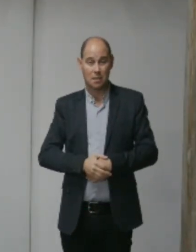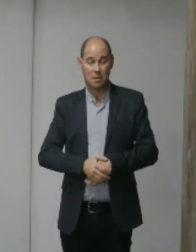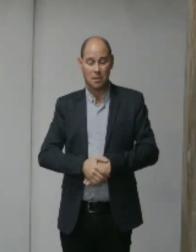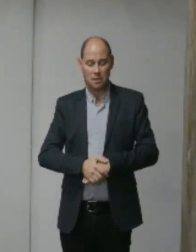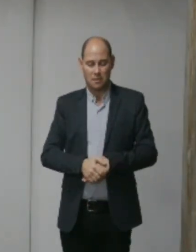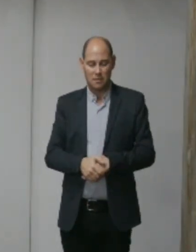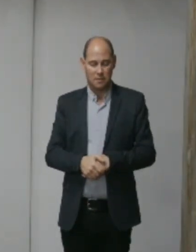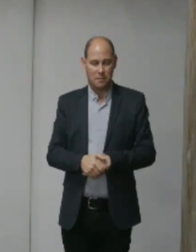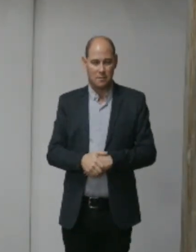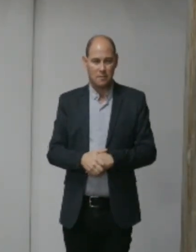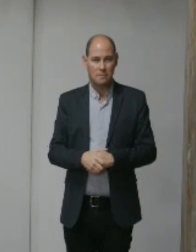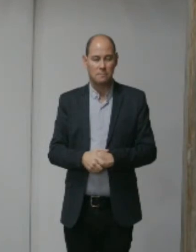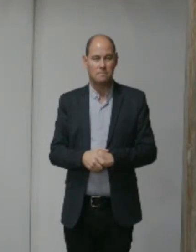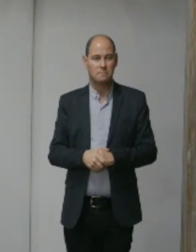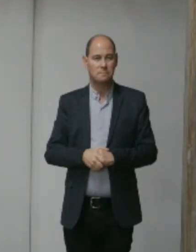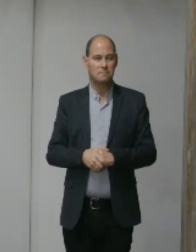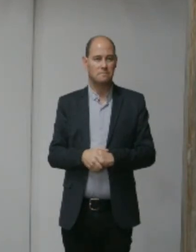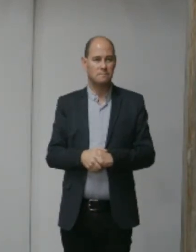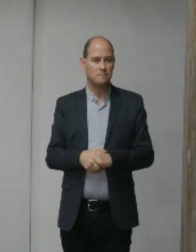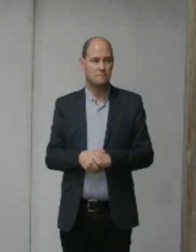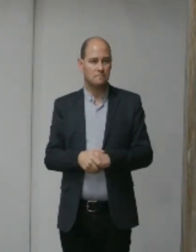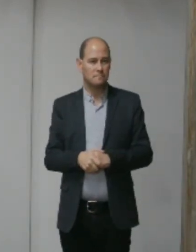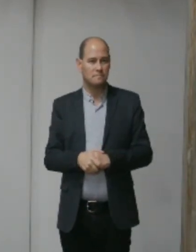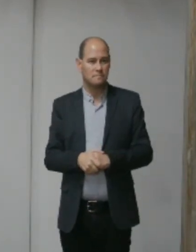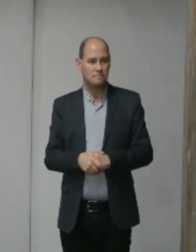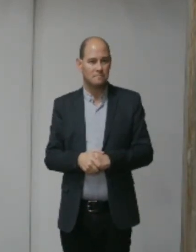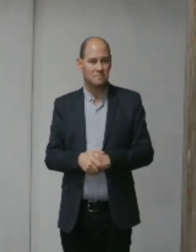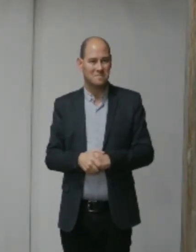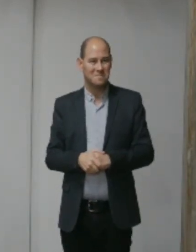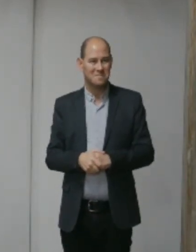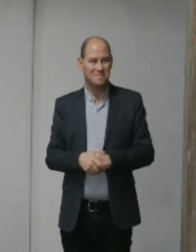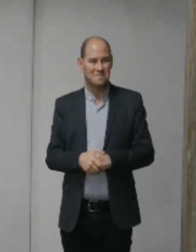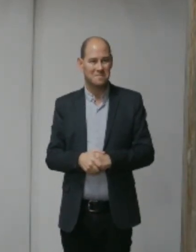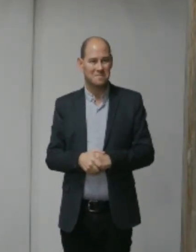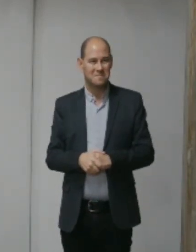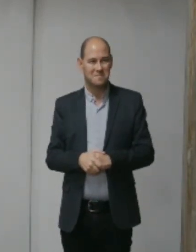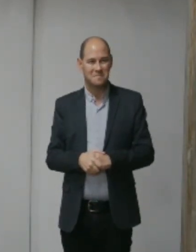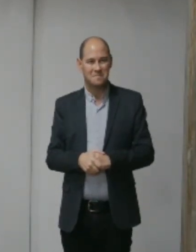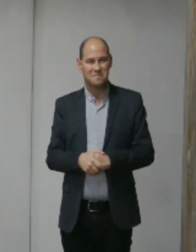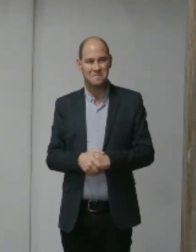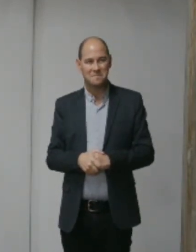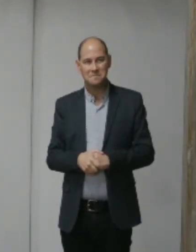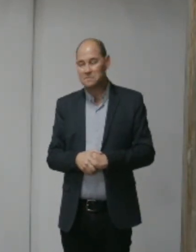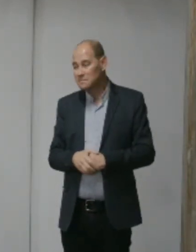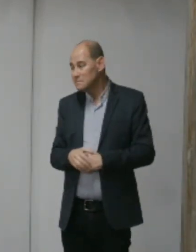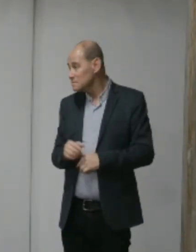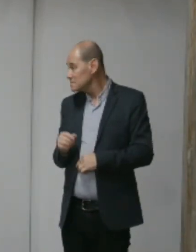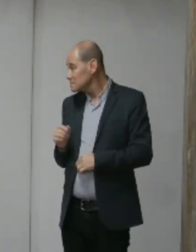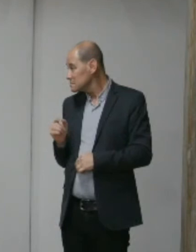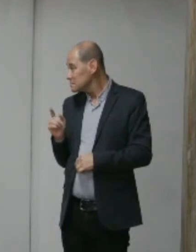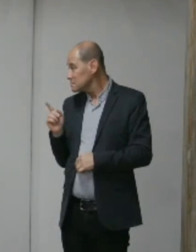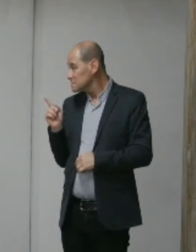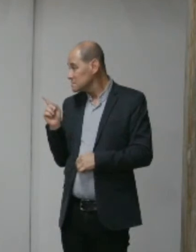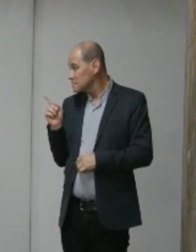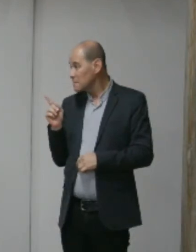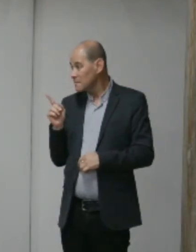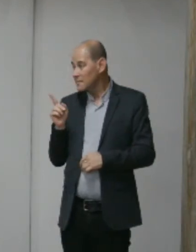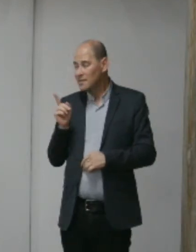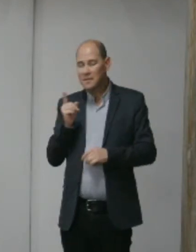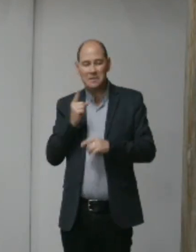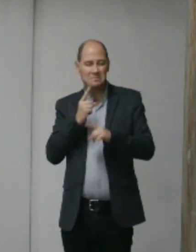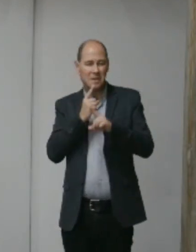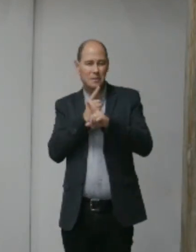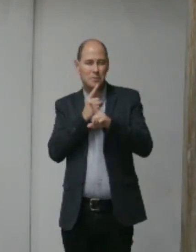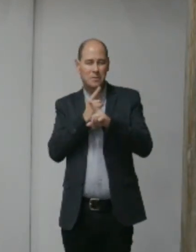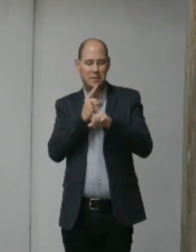Thank you so much for sharing that. Do you want to say something? Yeah, I was just thinking when you were talking that you're really talking about allyship, aren't you? You're